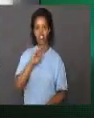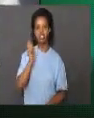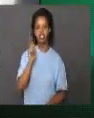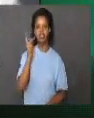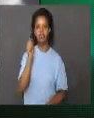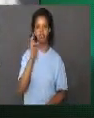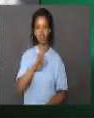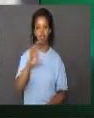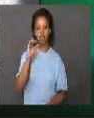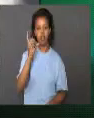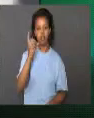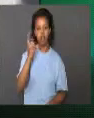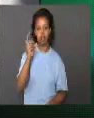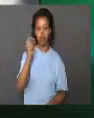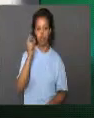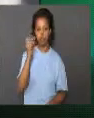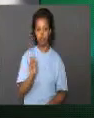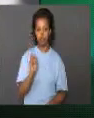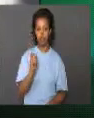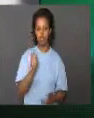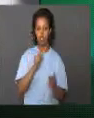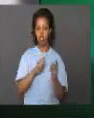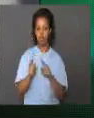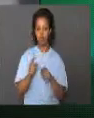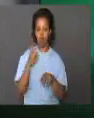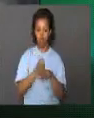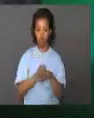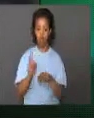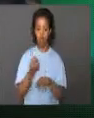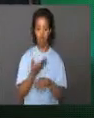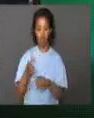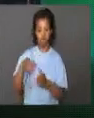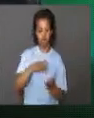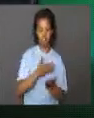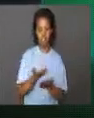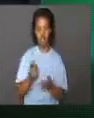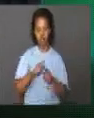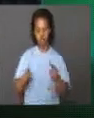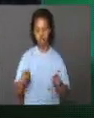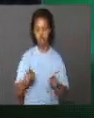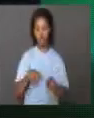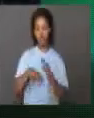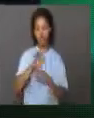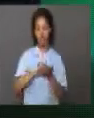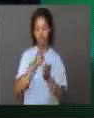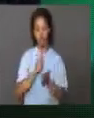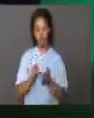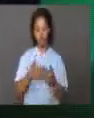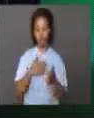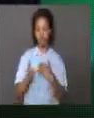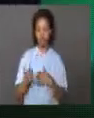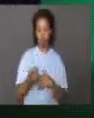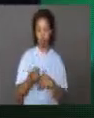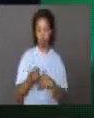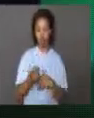Centrifuges are used to separate solids from liquids when simple filtration